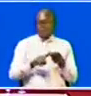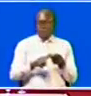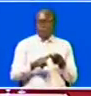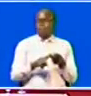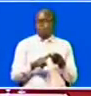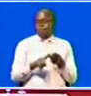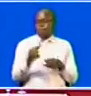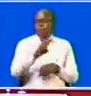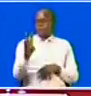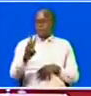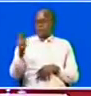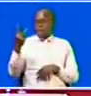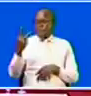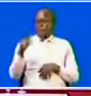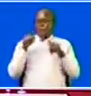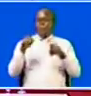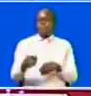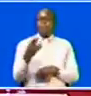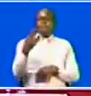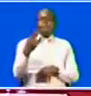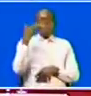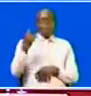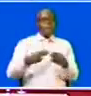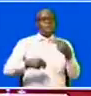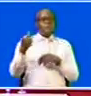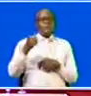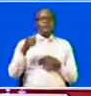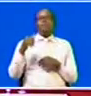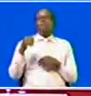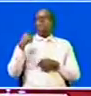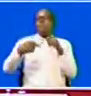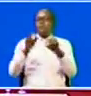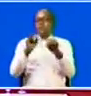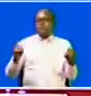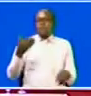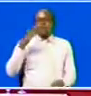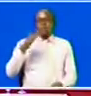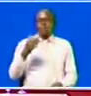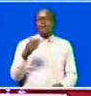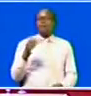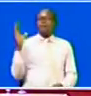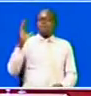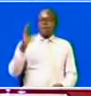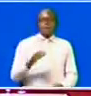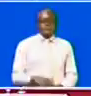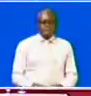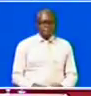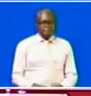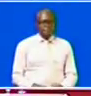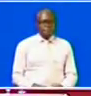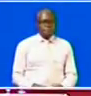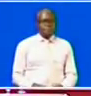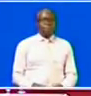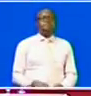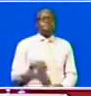Rye, accused four companies and a miller for allegedly selling non-processed sugar to unsuspecting Kenyans. Rye alleged that